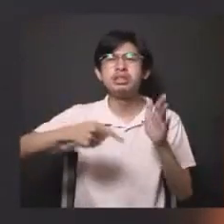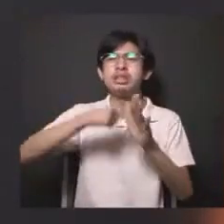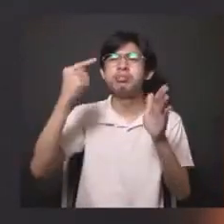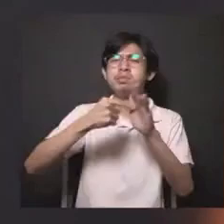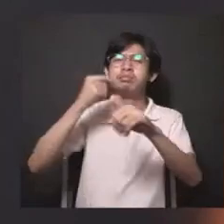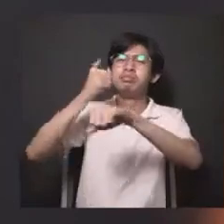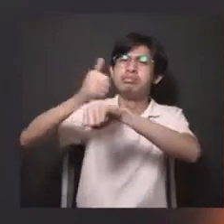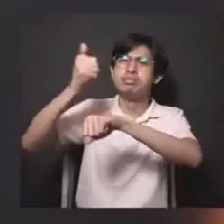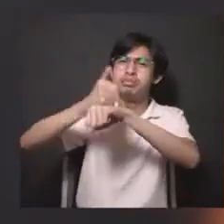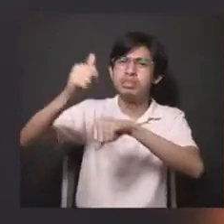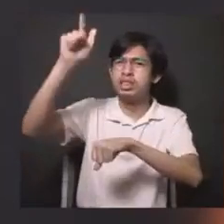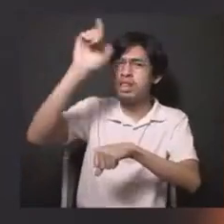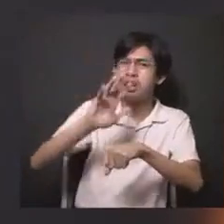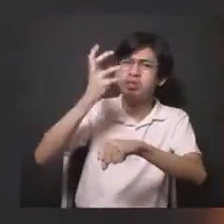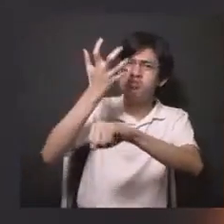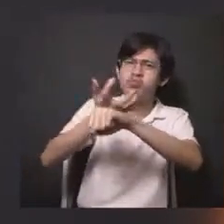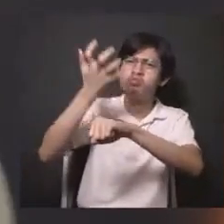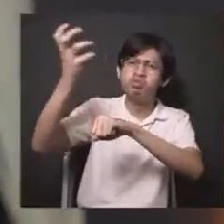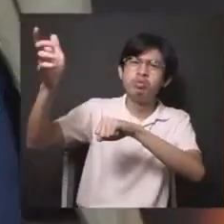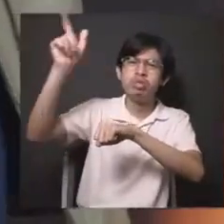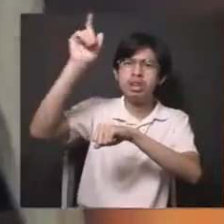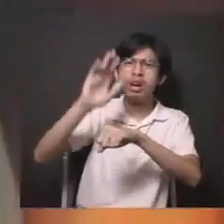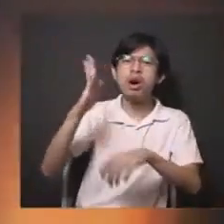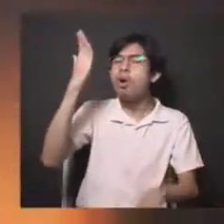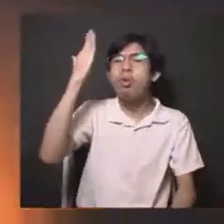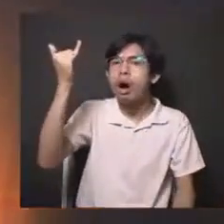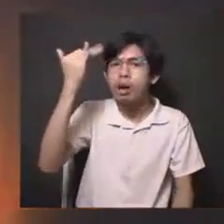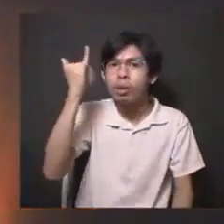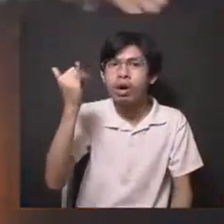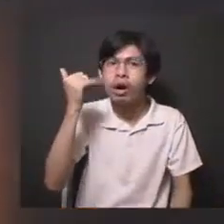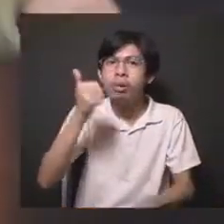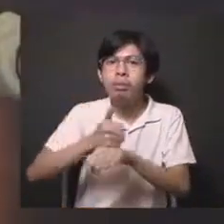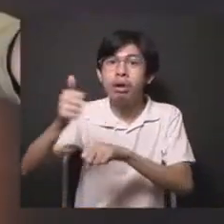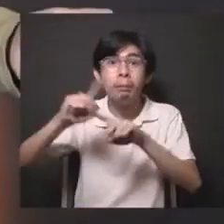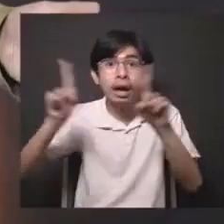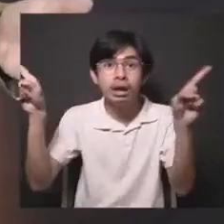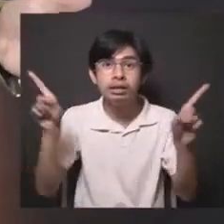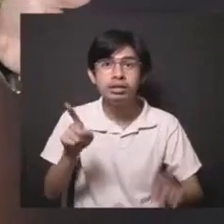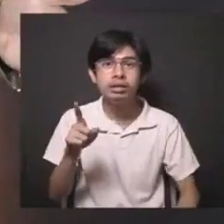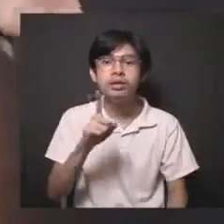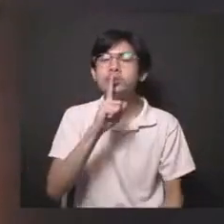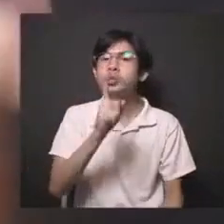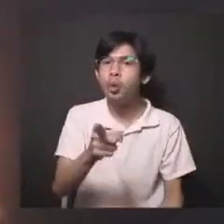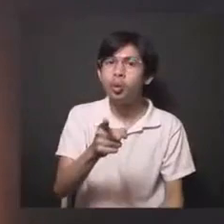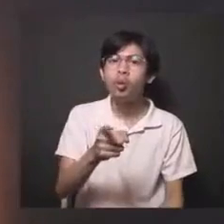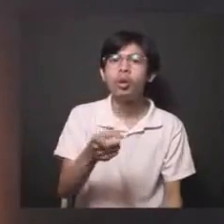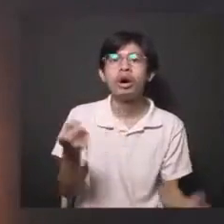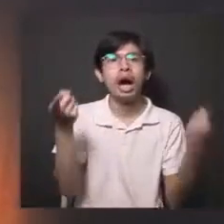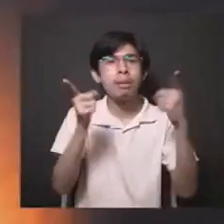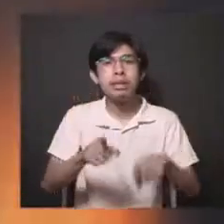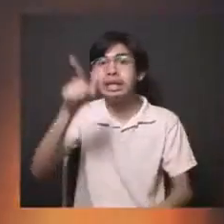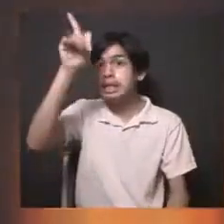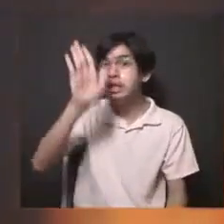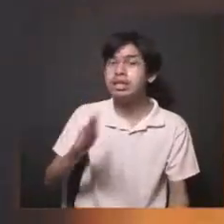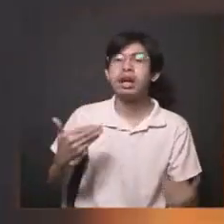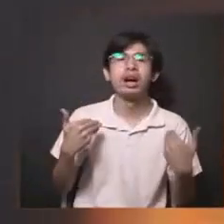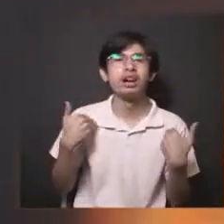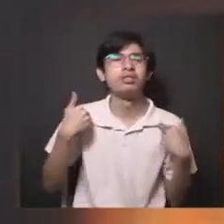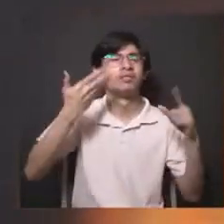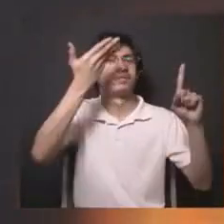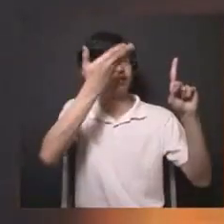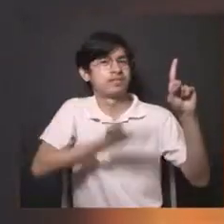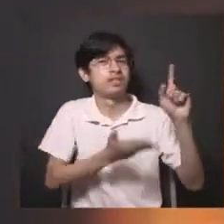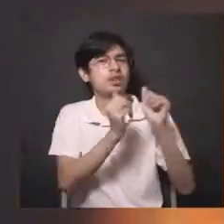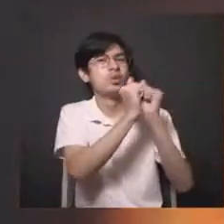But the reality is that God was there in every single